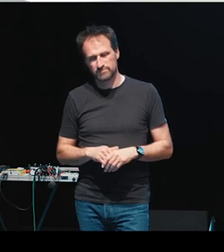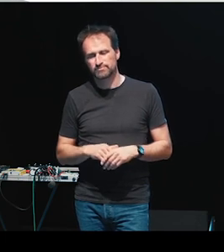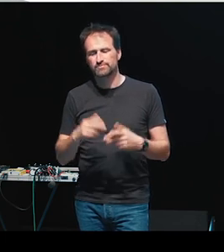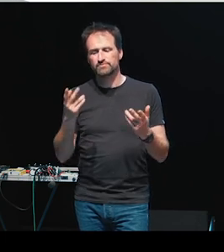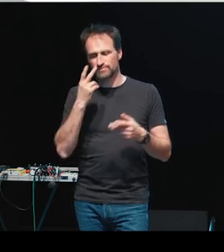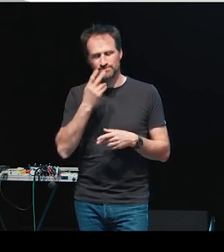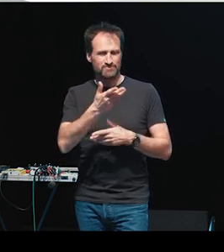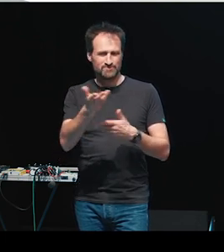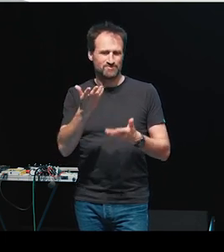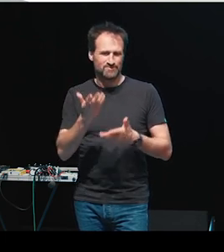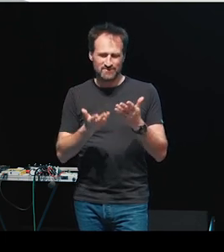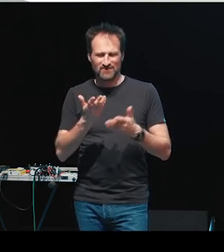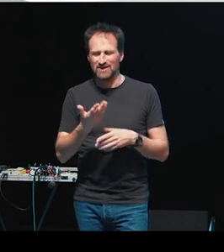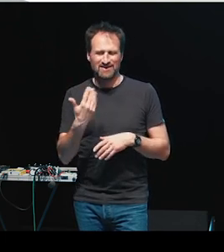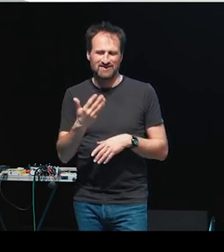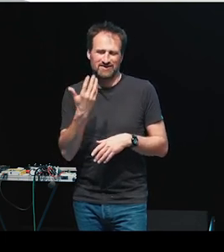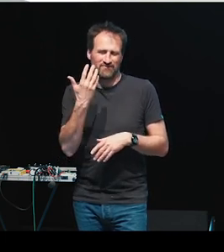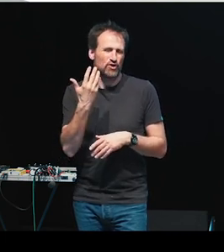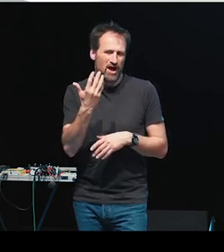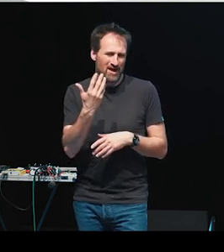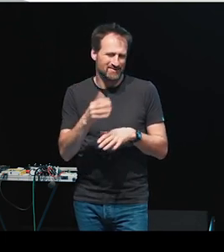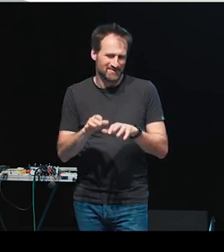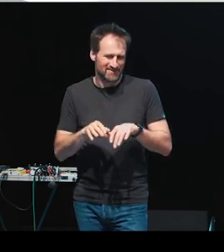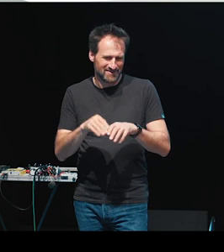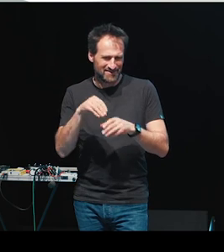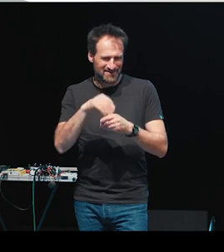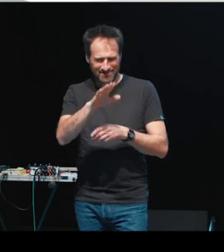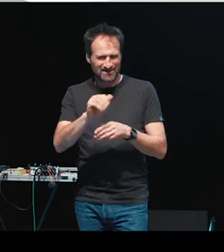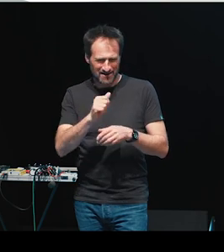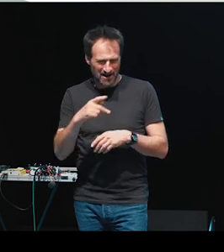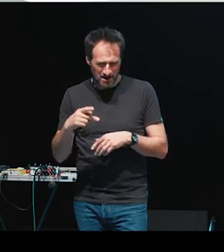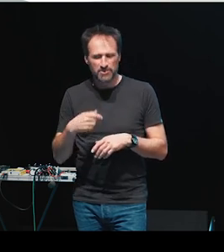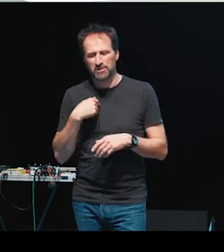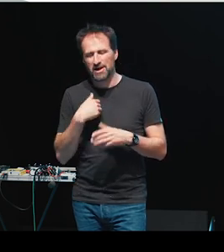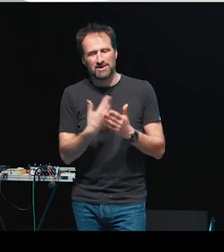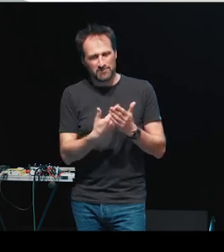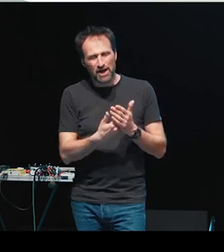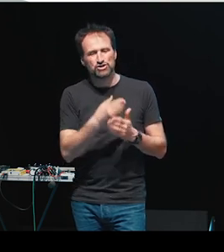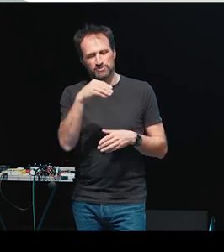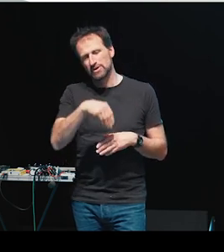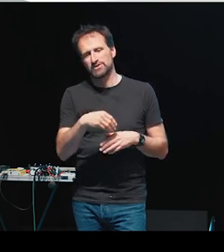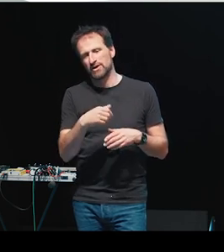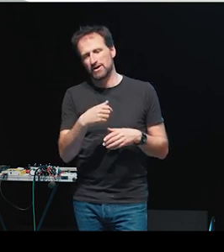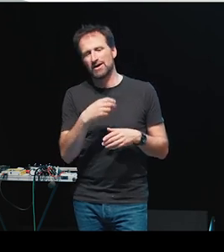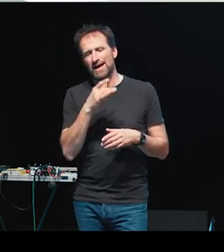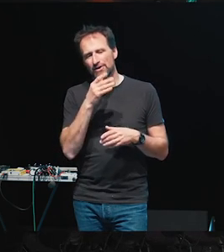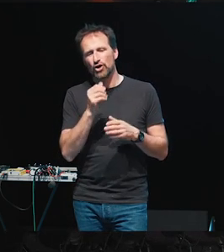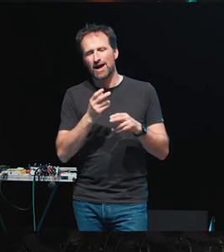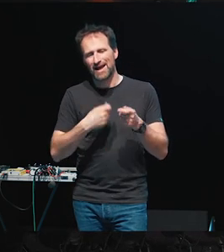So you're probably not going to want to write this by hand in your app. In those examples, I also left out error handling to keep it